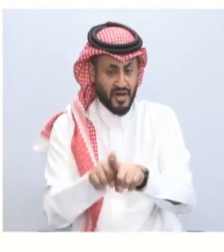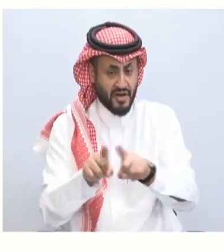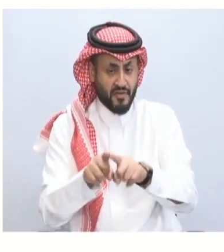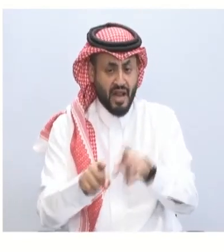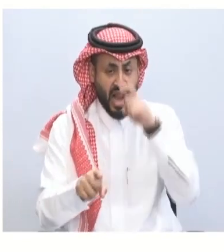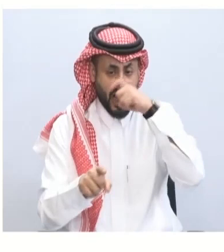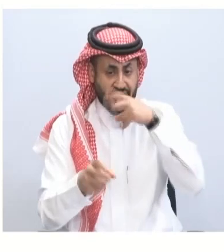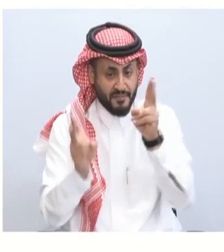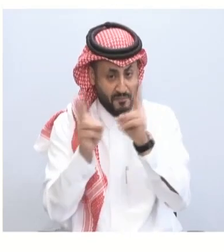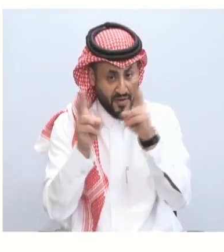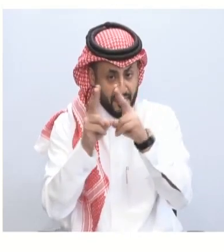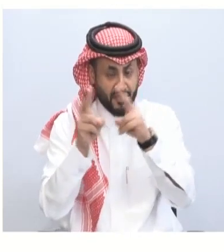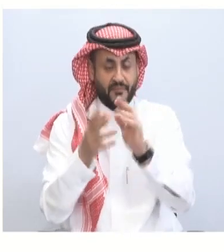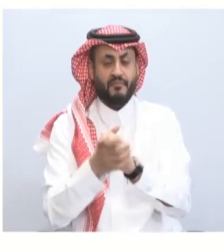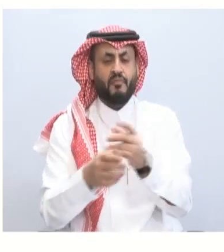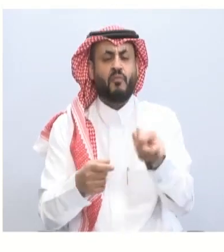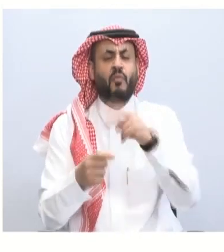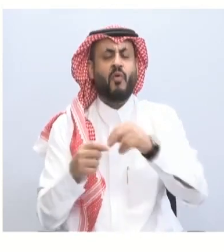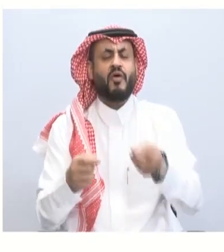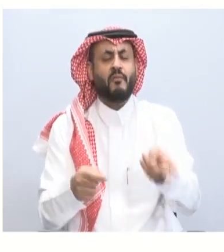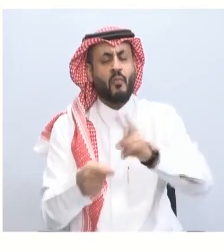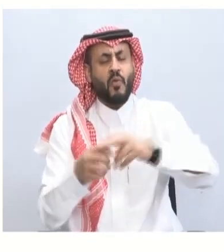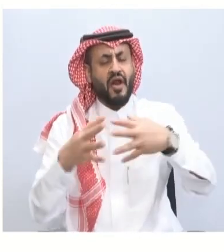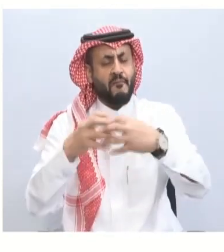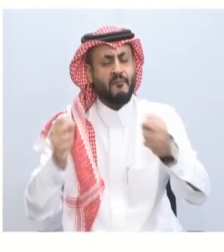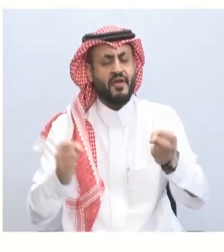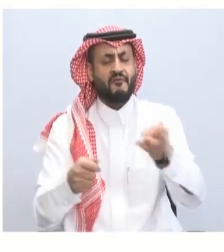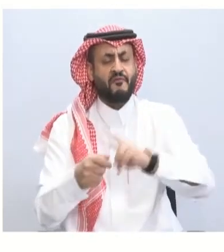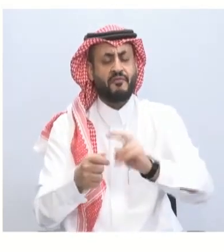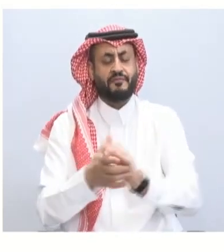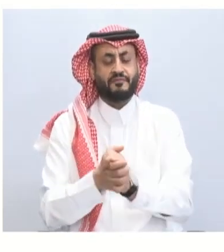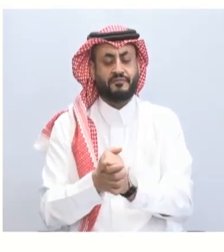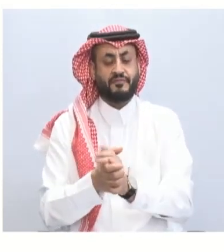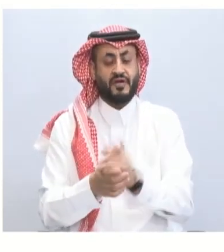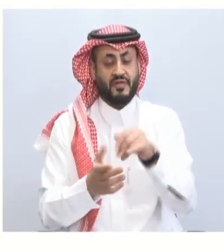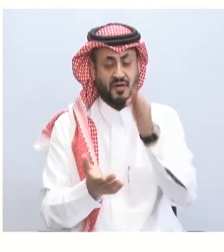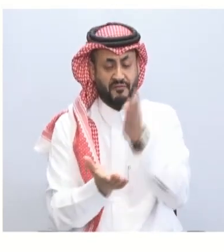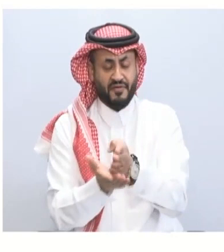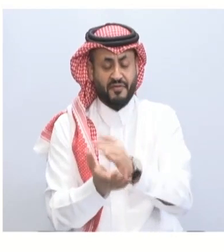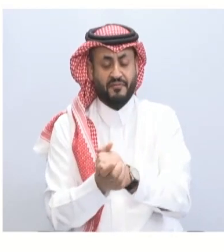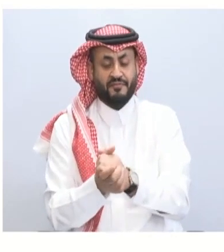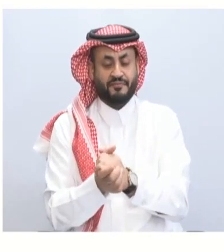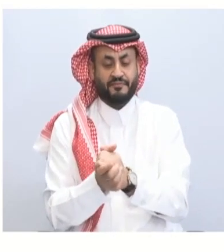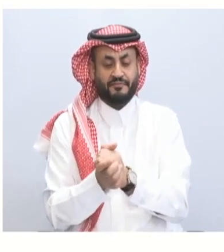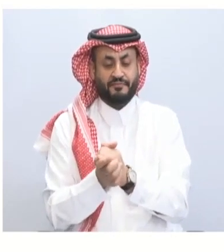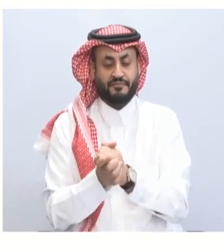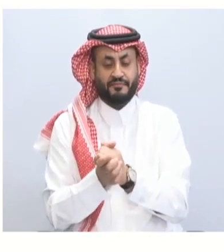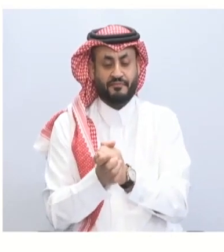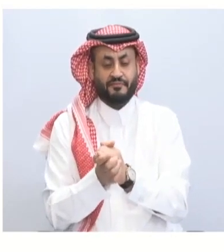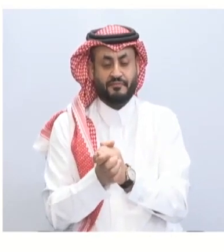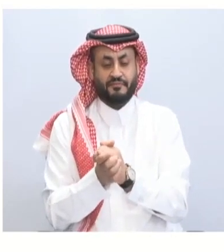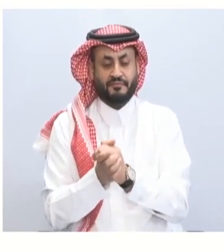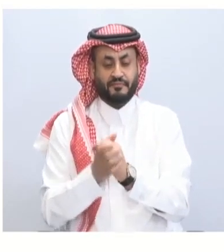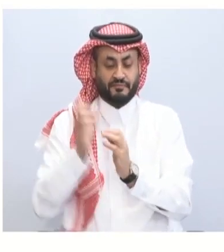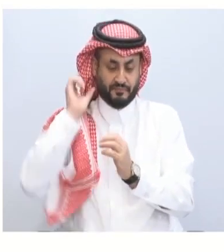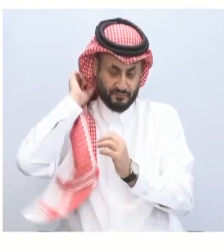make initial connections more meaningful. This was further confirmed by the diminishing interest and involvement of the participants that